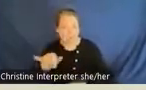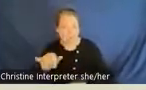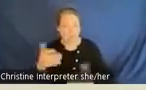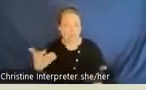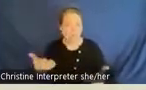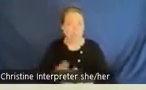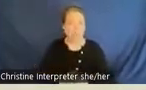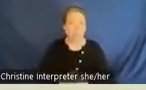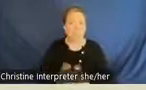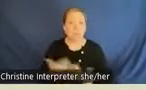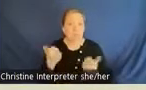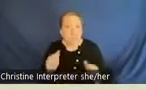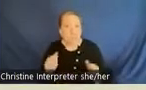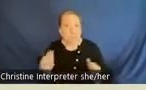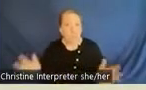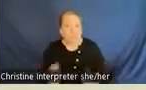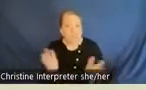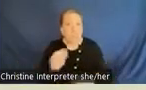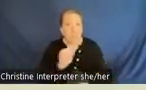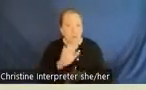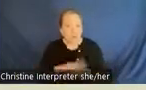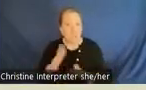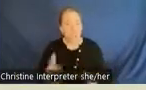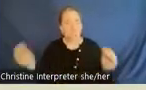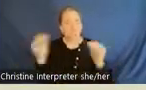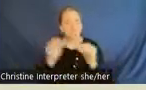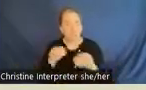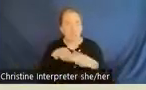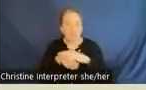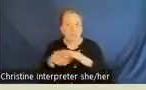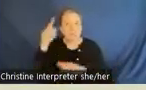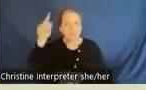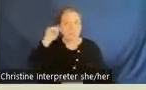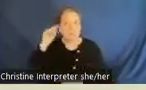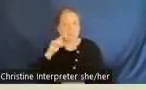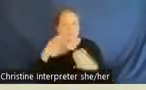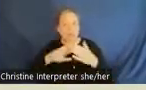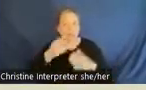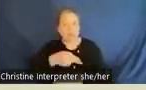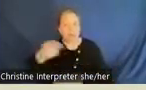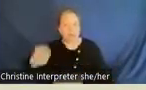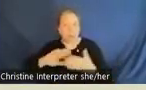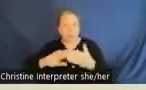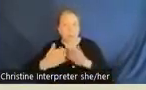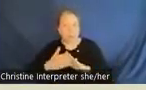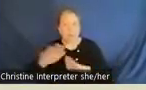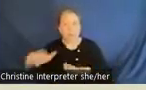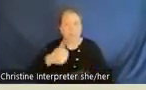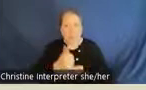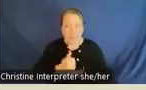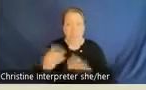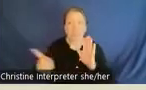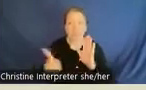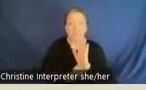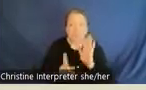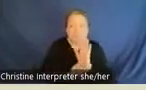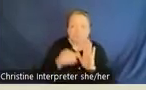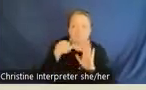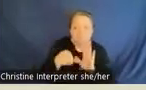And I'm trying to work on that to get more accessibility for the deaf and hard of hearing community, to get these doorbells, these fire alarms.